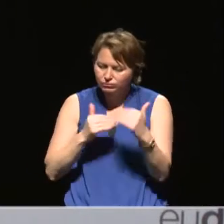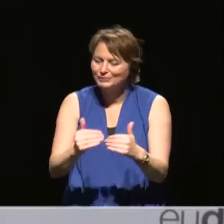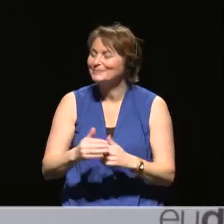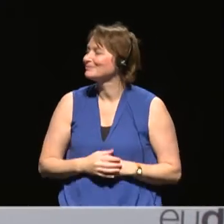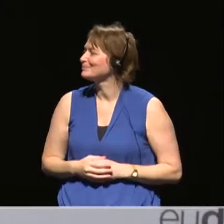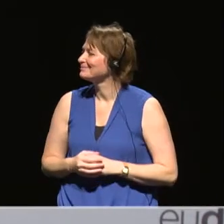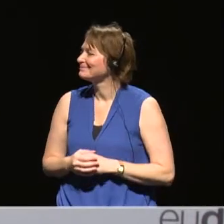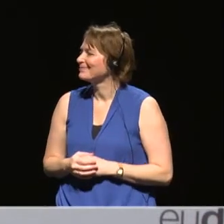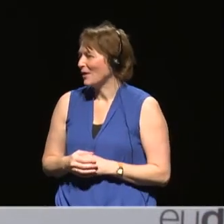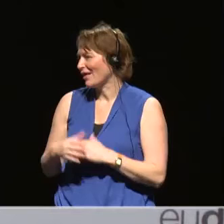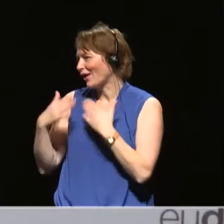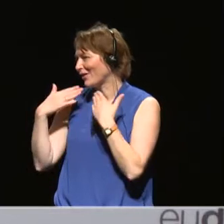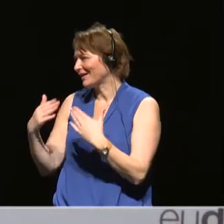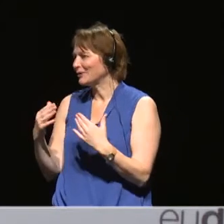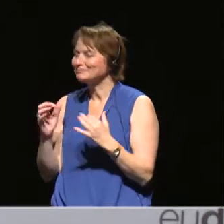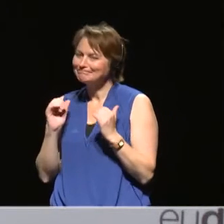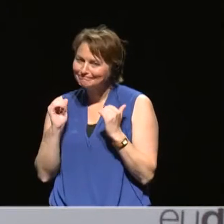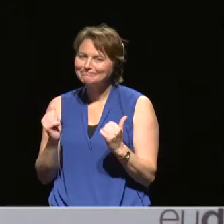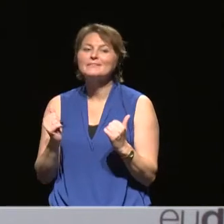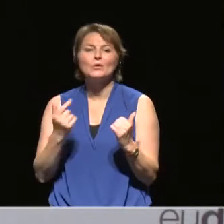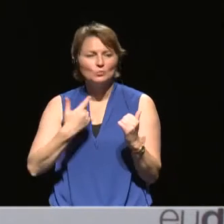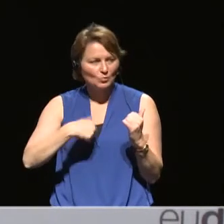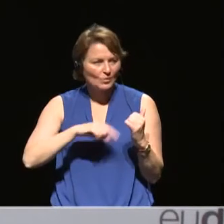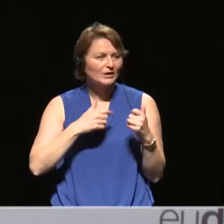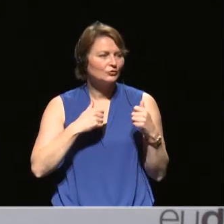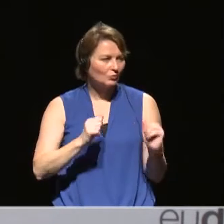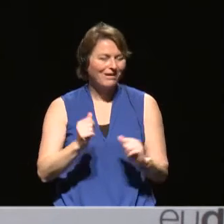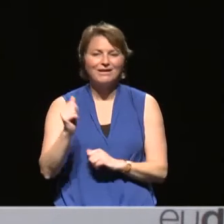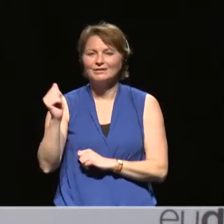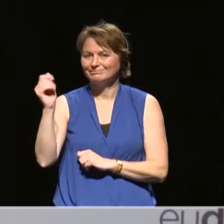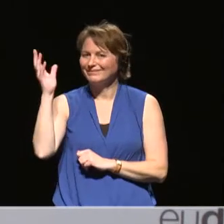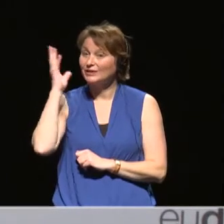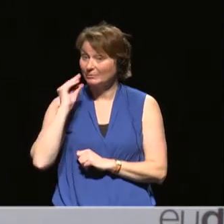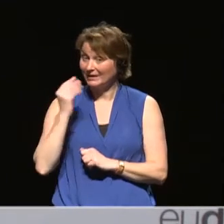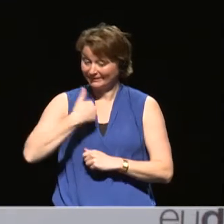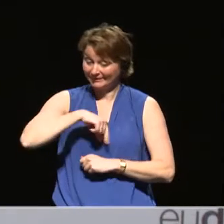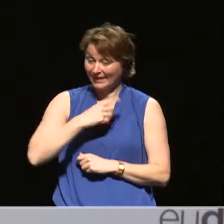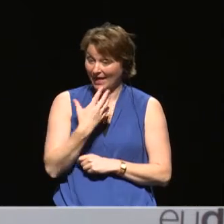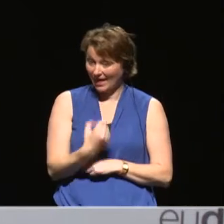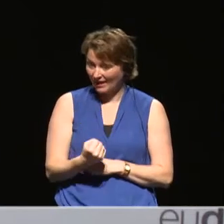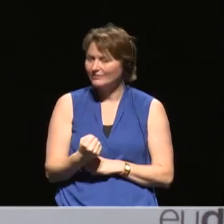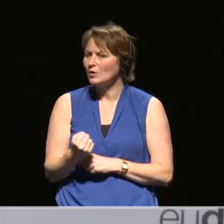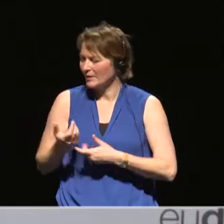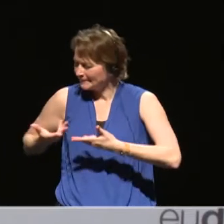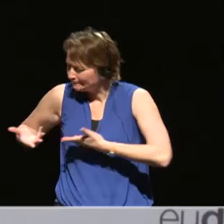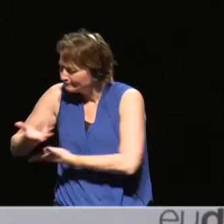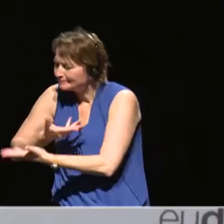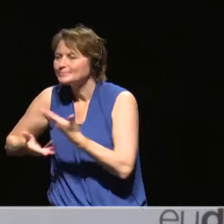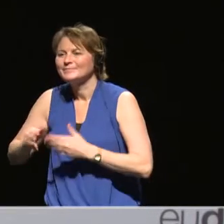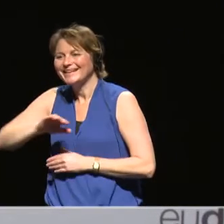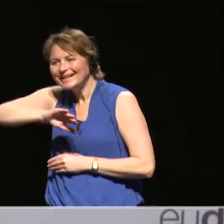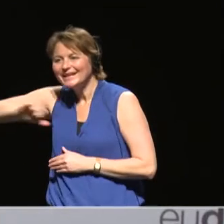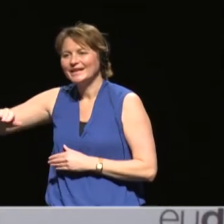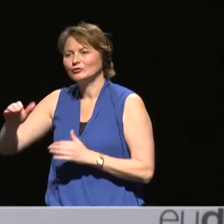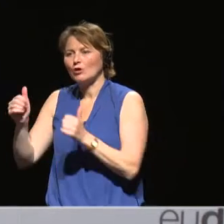That's correct. We are trying to share our experience with our Eastern partners, not just in the form of